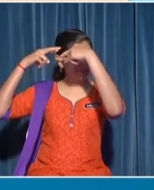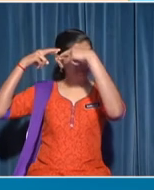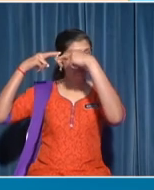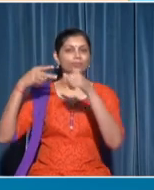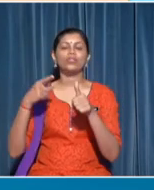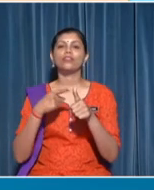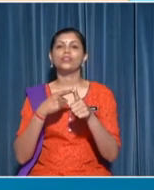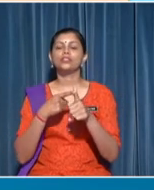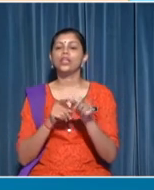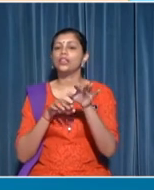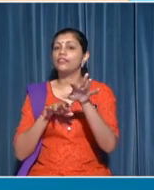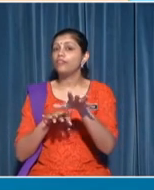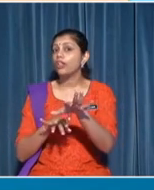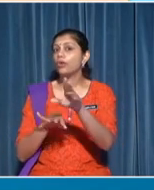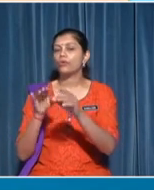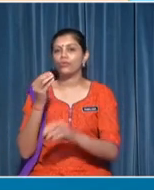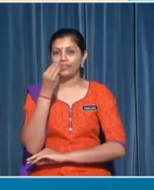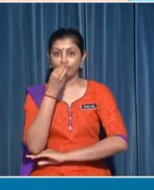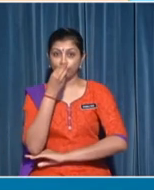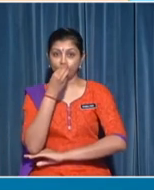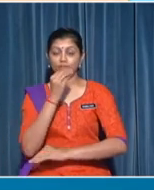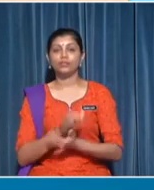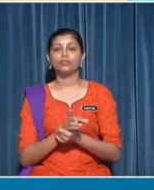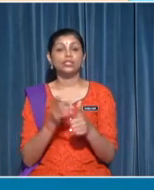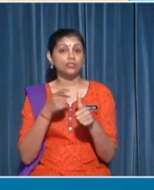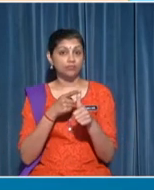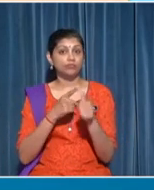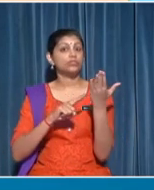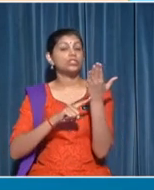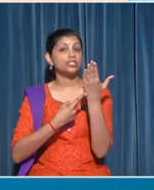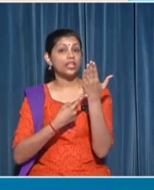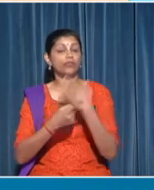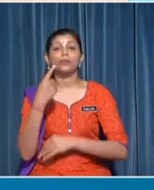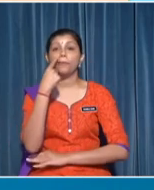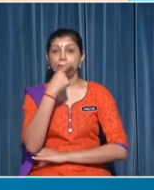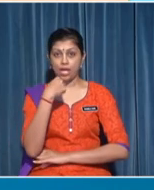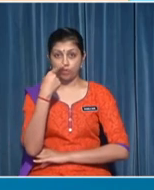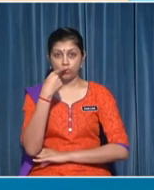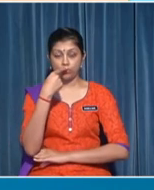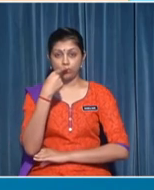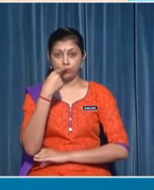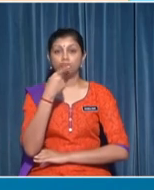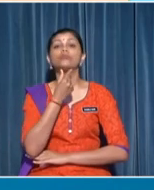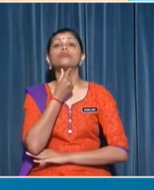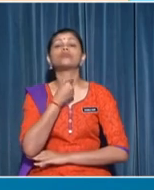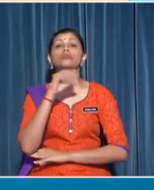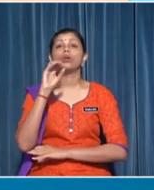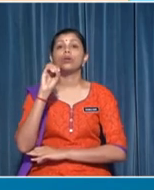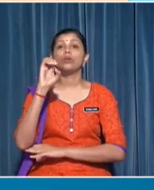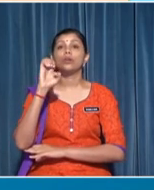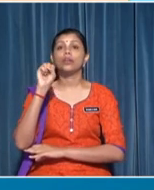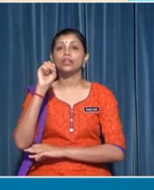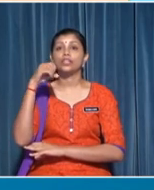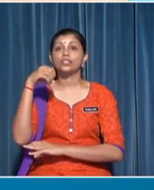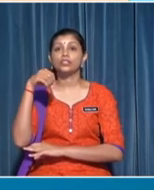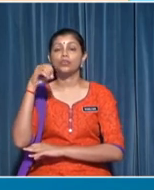the flow of food. It starts from the mouth, then into the esophagus, and